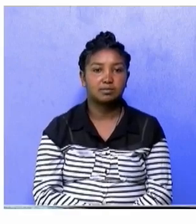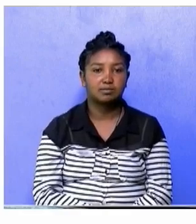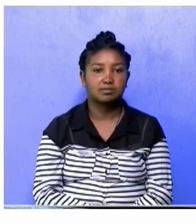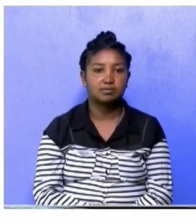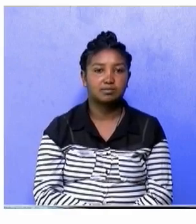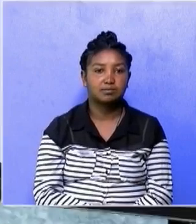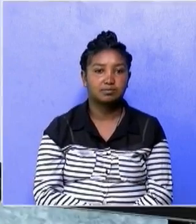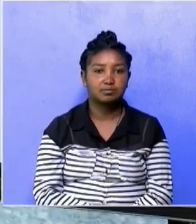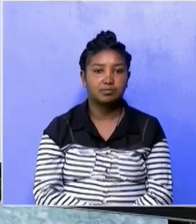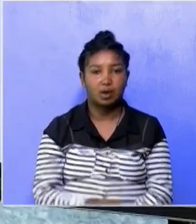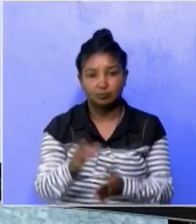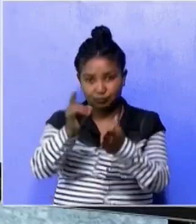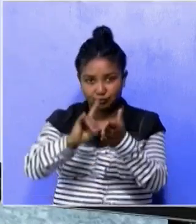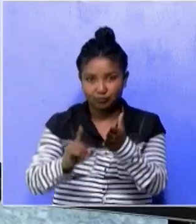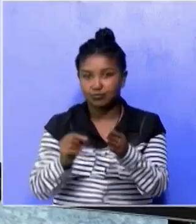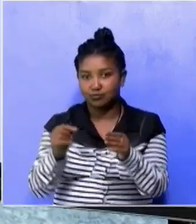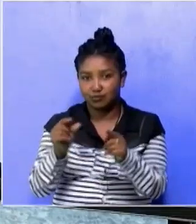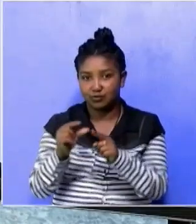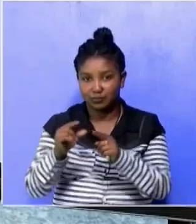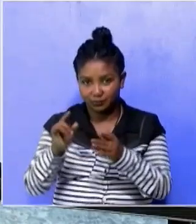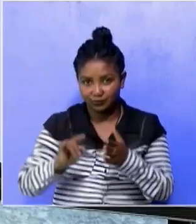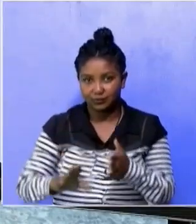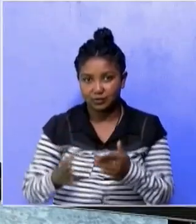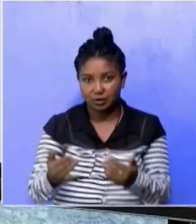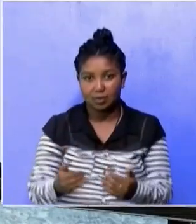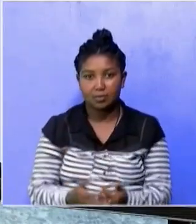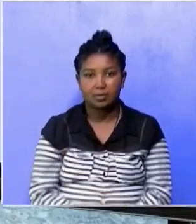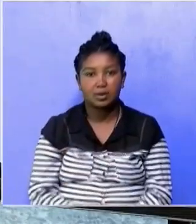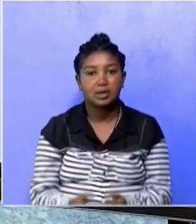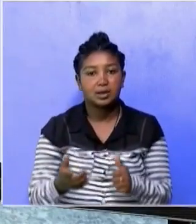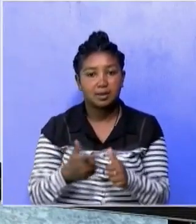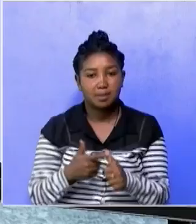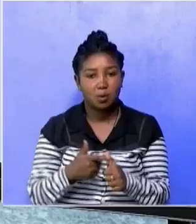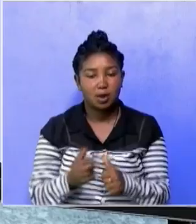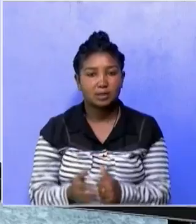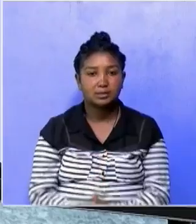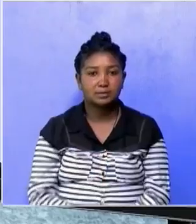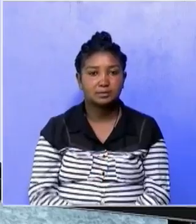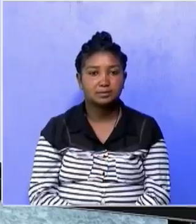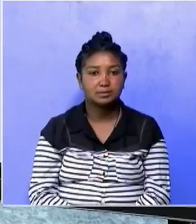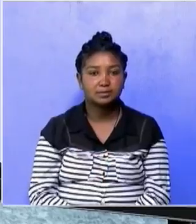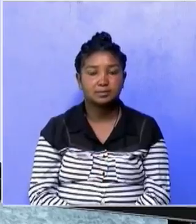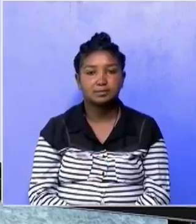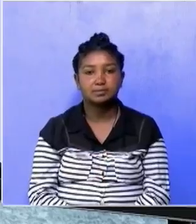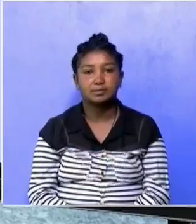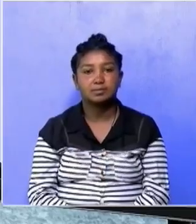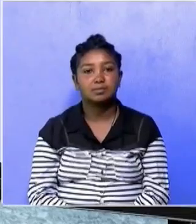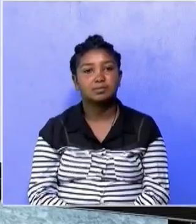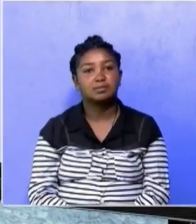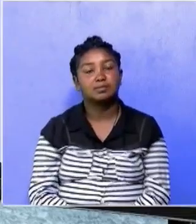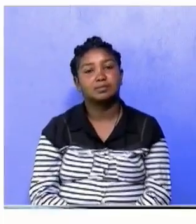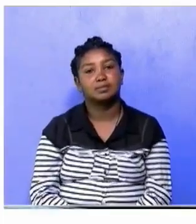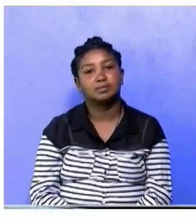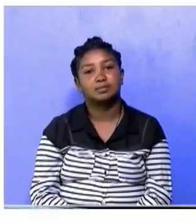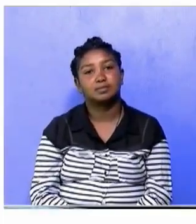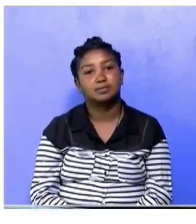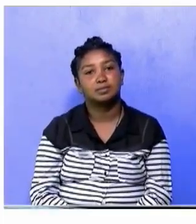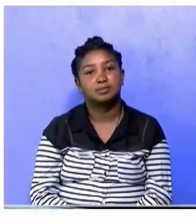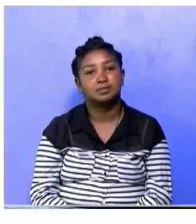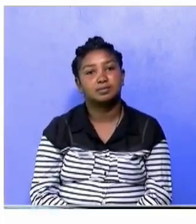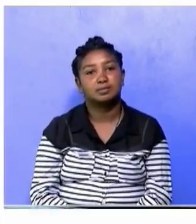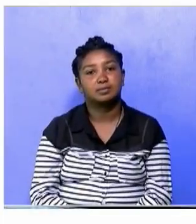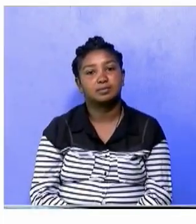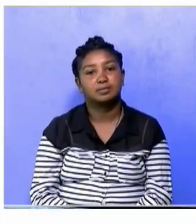Get. I'm going to list down those verbs, right? Number one, that is agree.